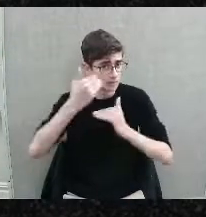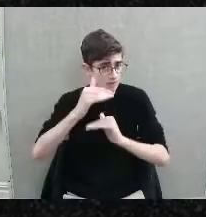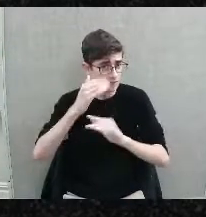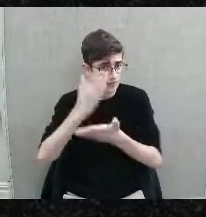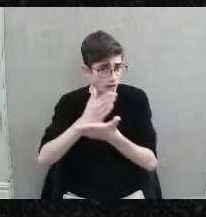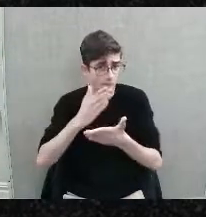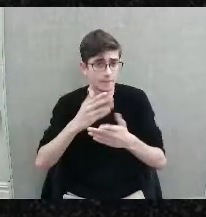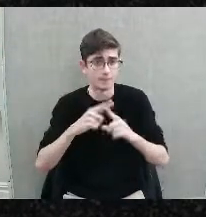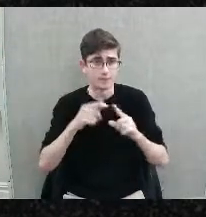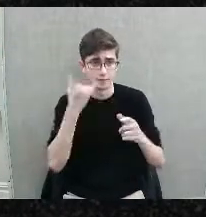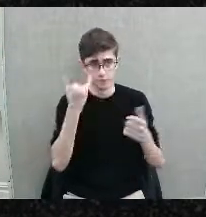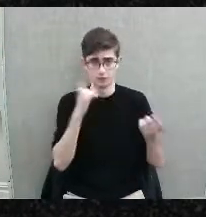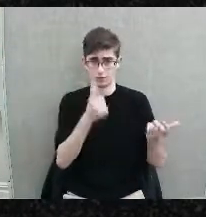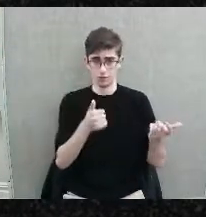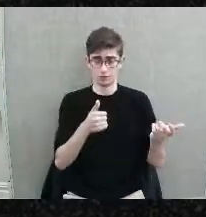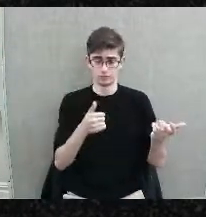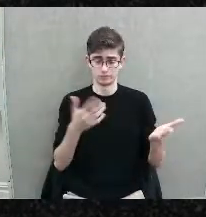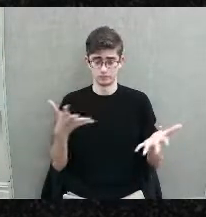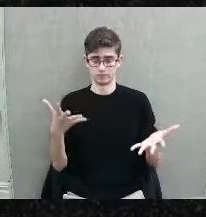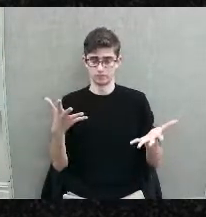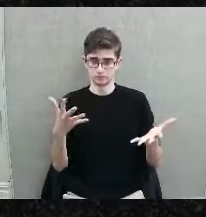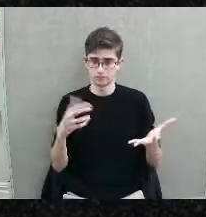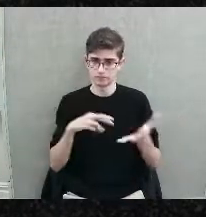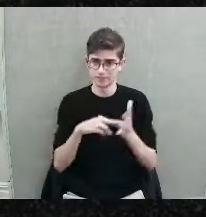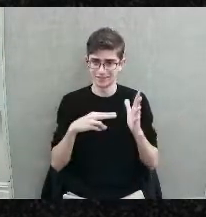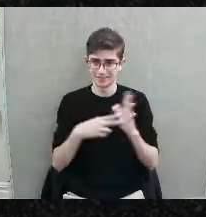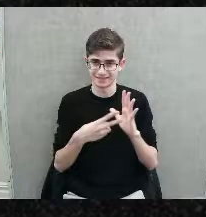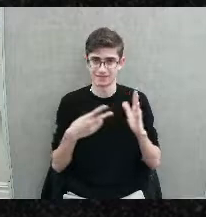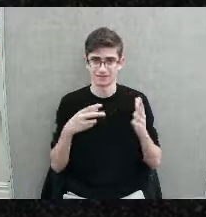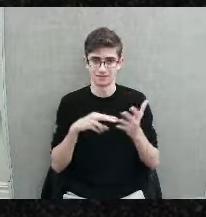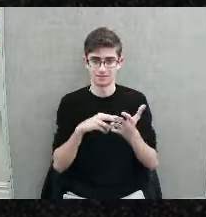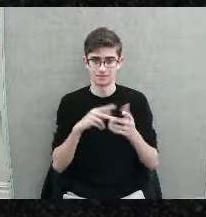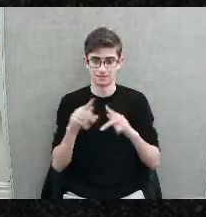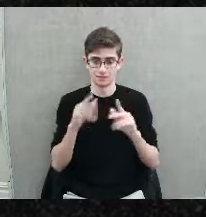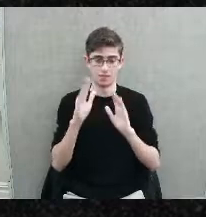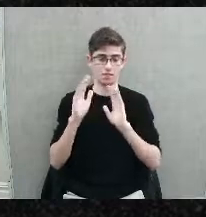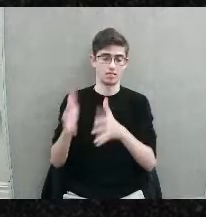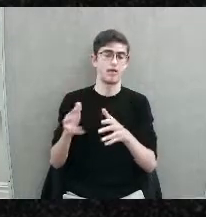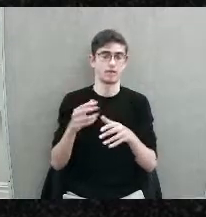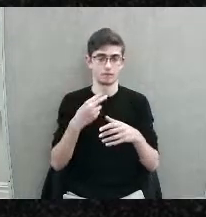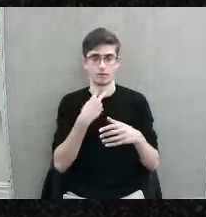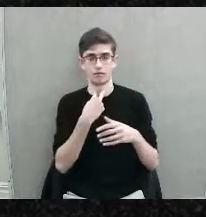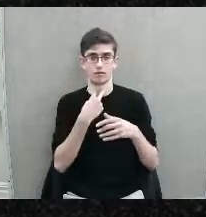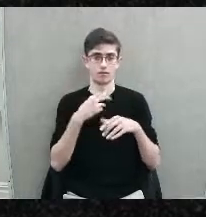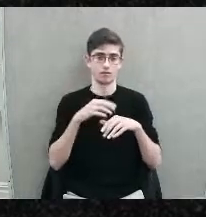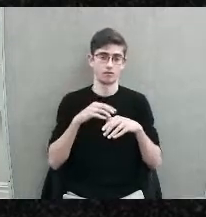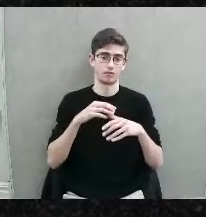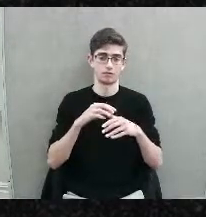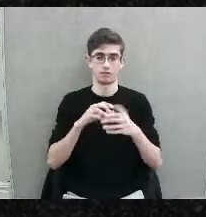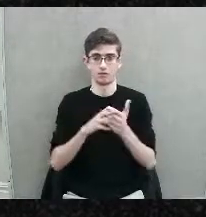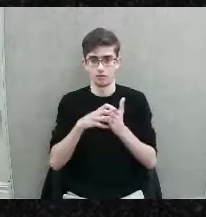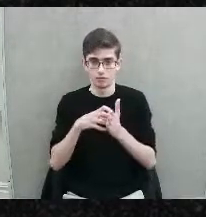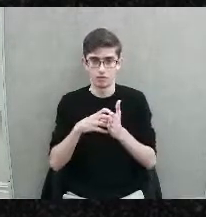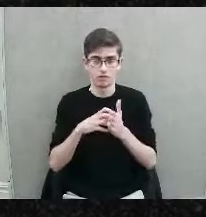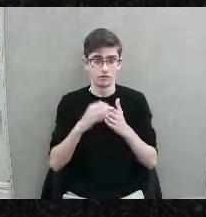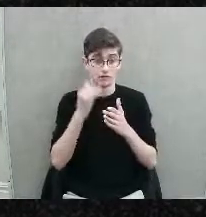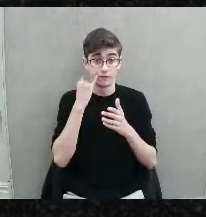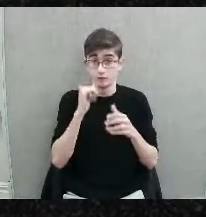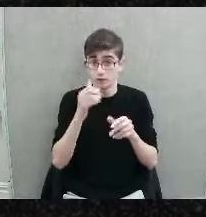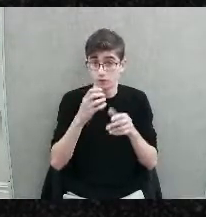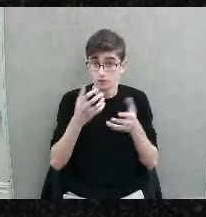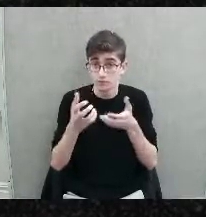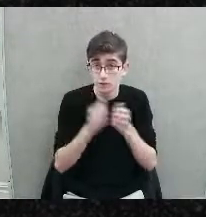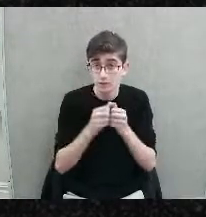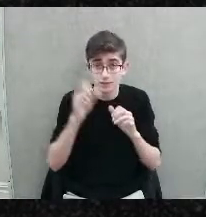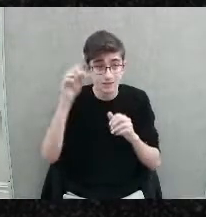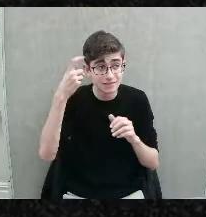do so would be to, again, leave people in their precarity, to not deal with the state at all, would be to abandon resources